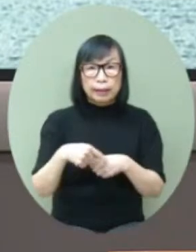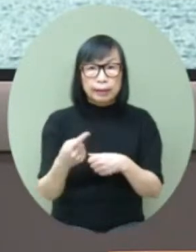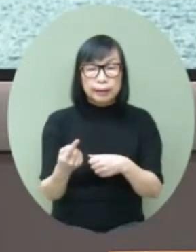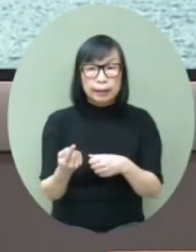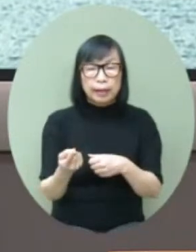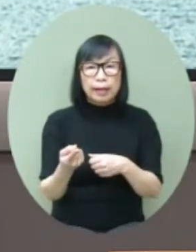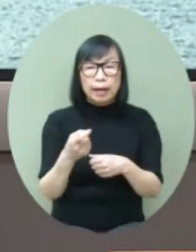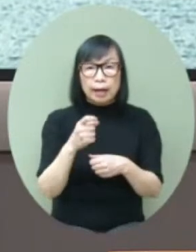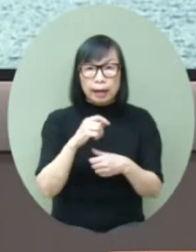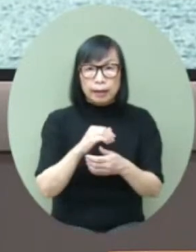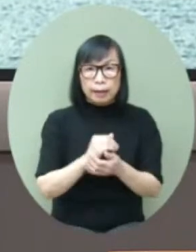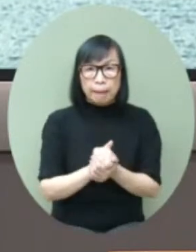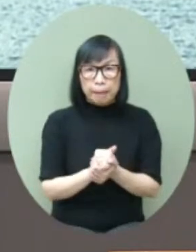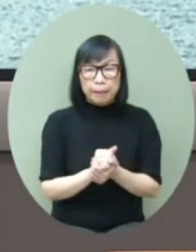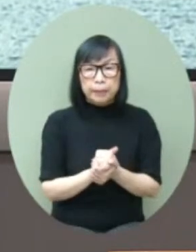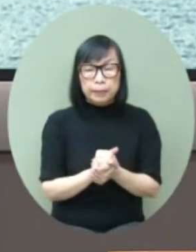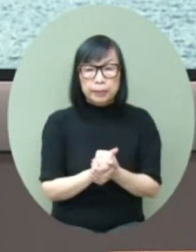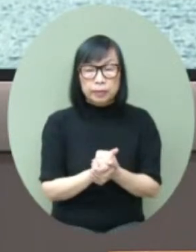and